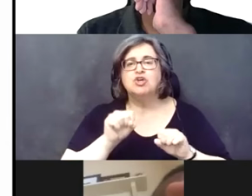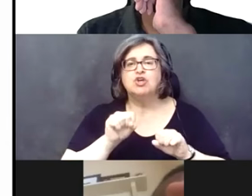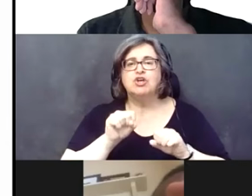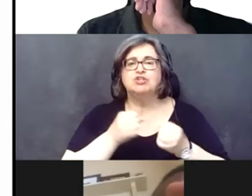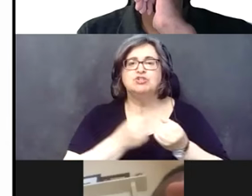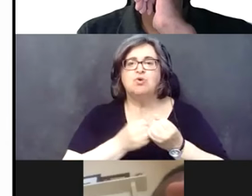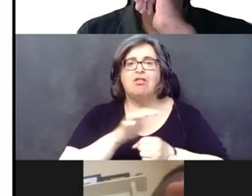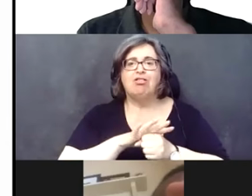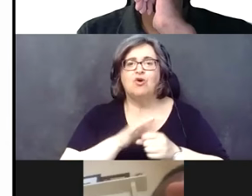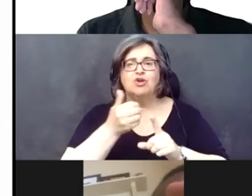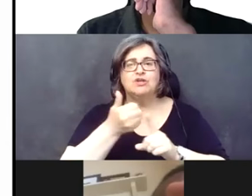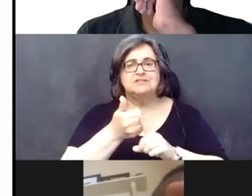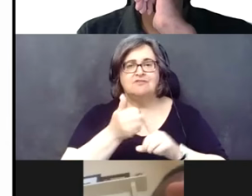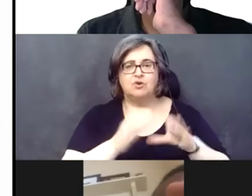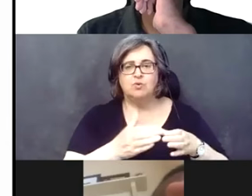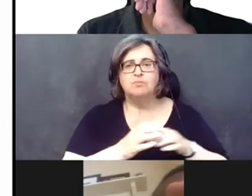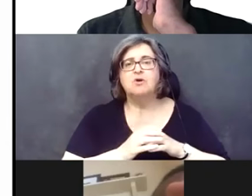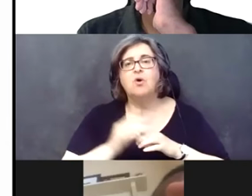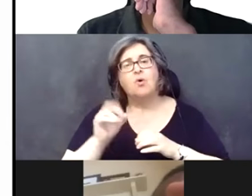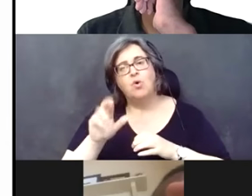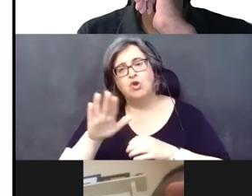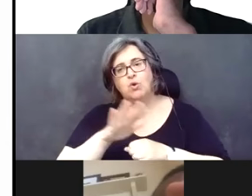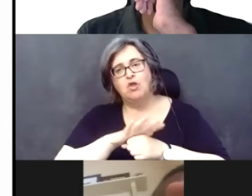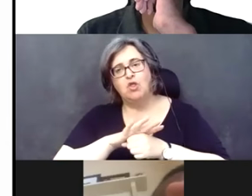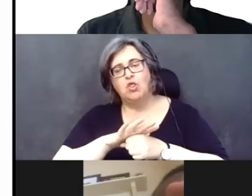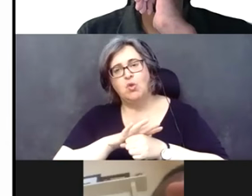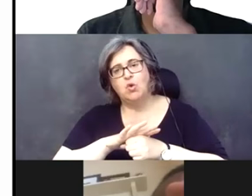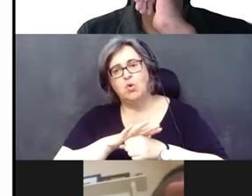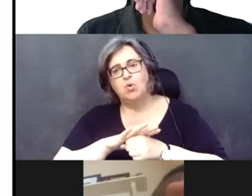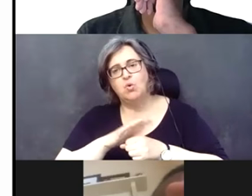self-advocacy group or your local or